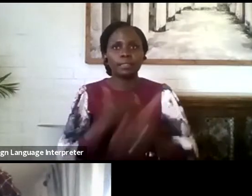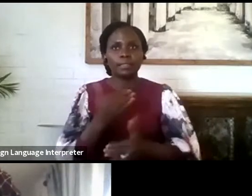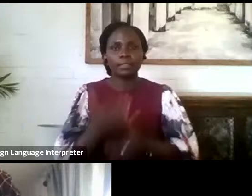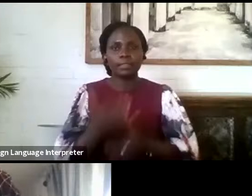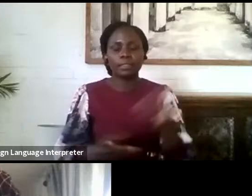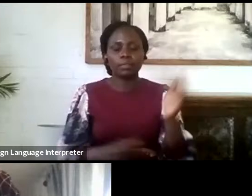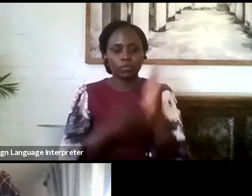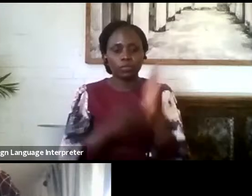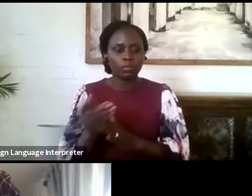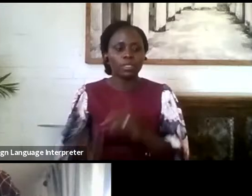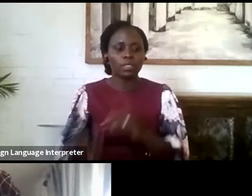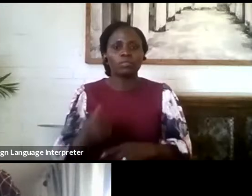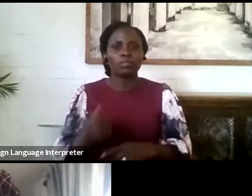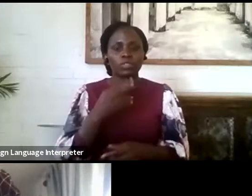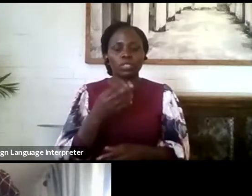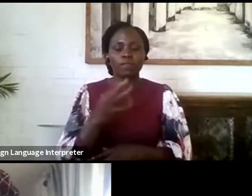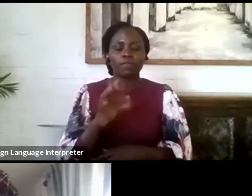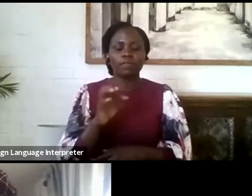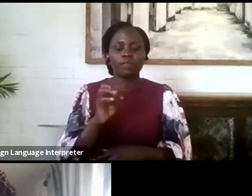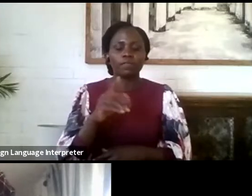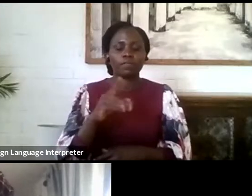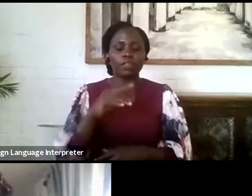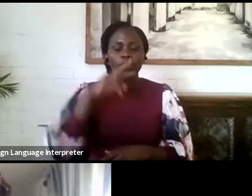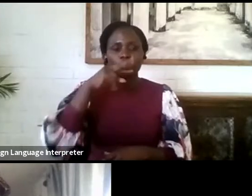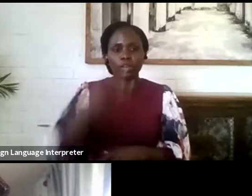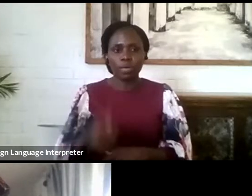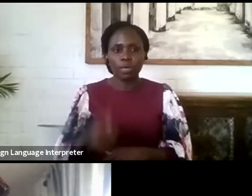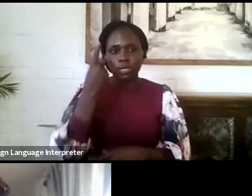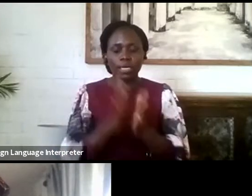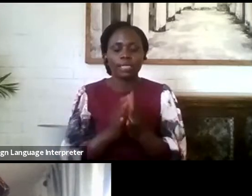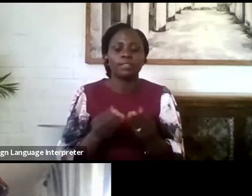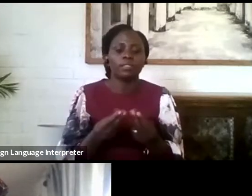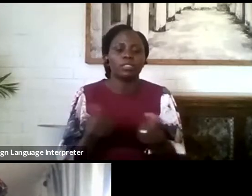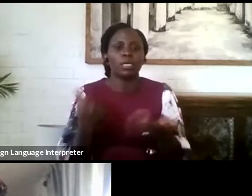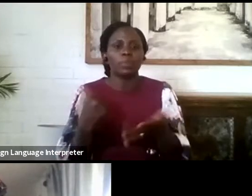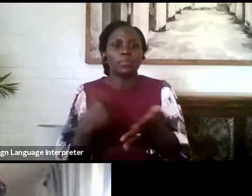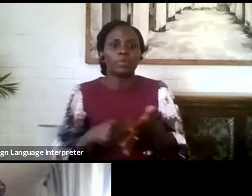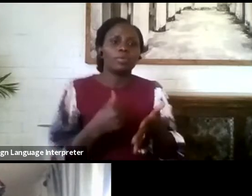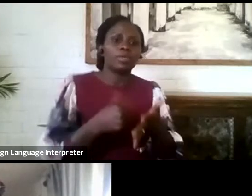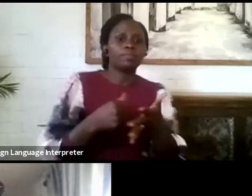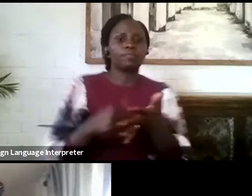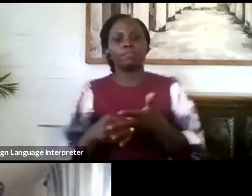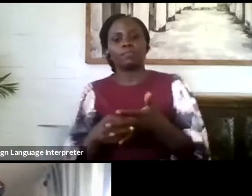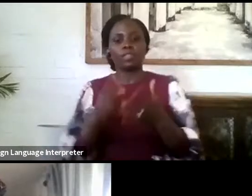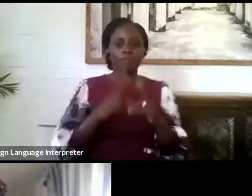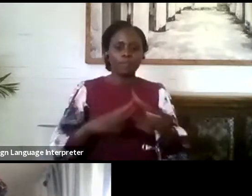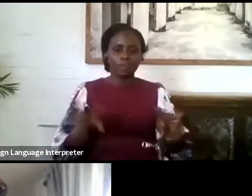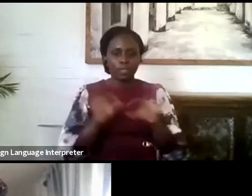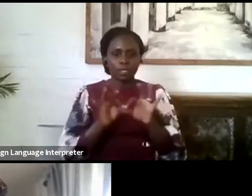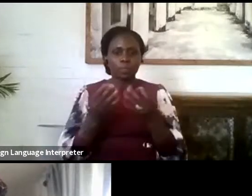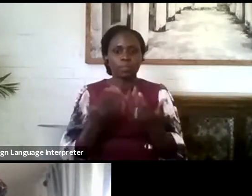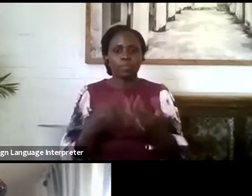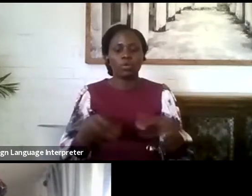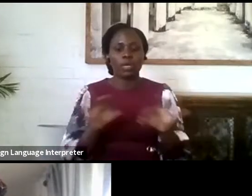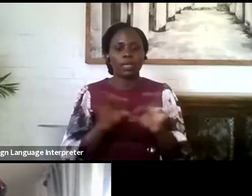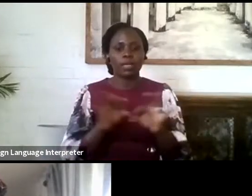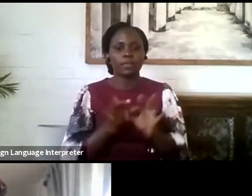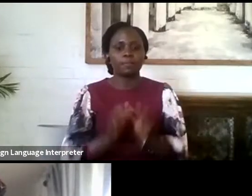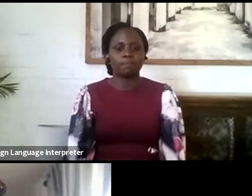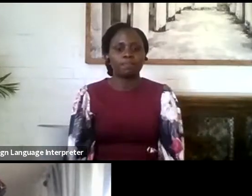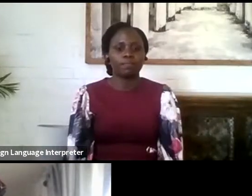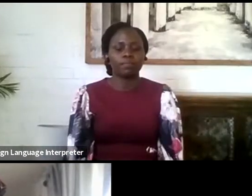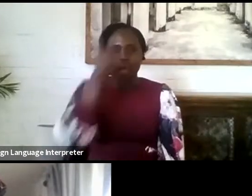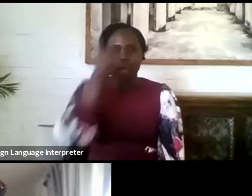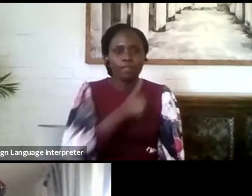loop to understand and address problems as they emerge is key in the design process. The African Union Digital ID